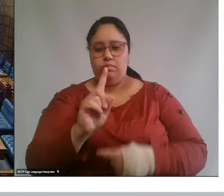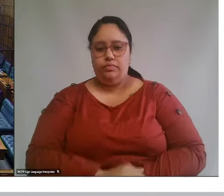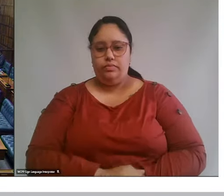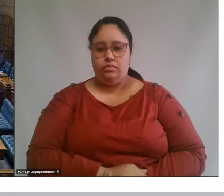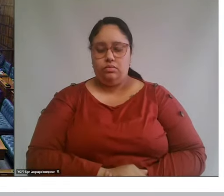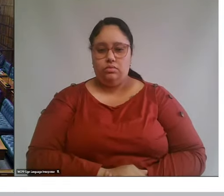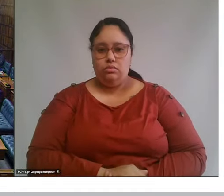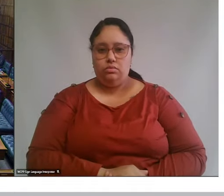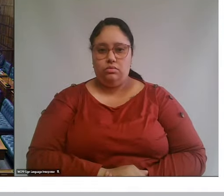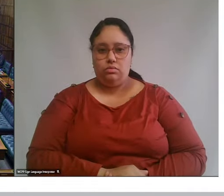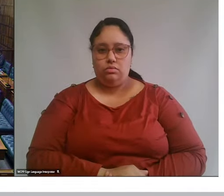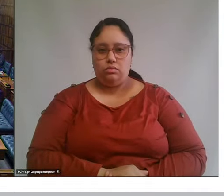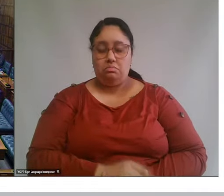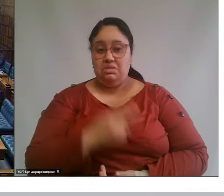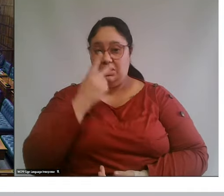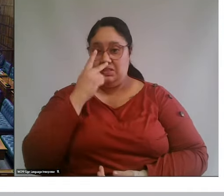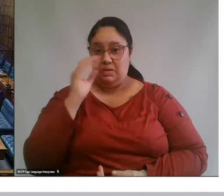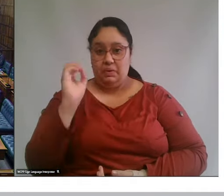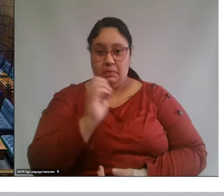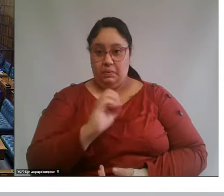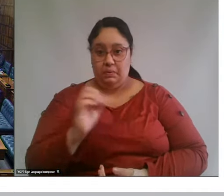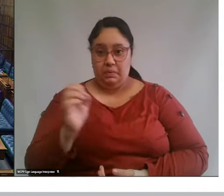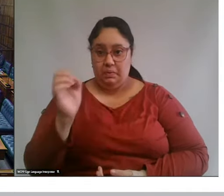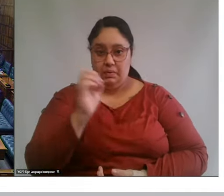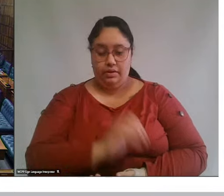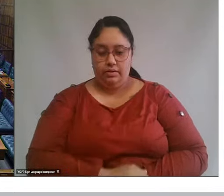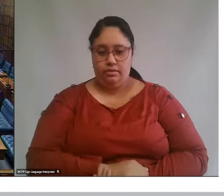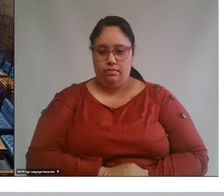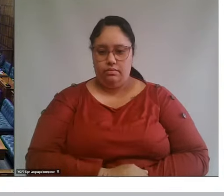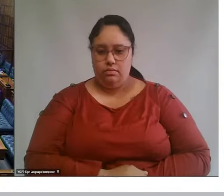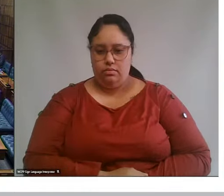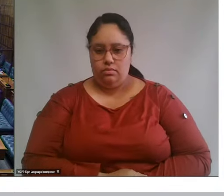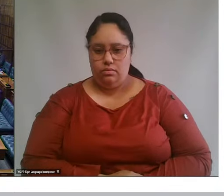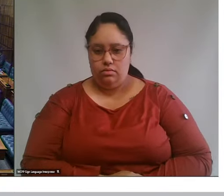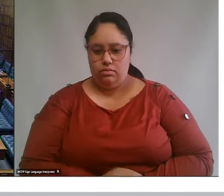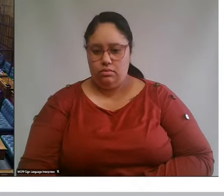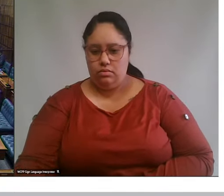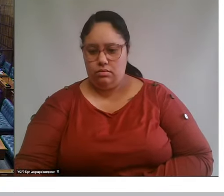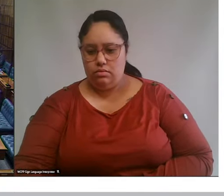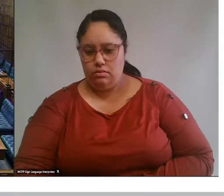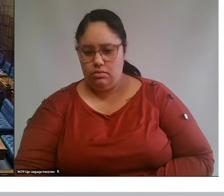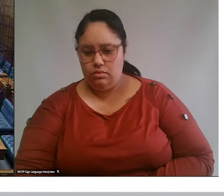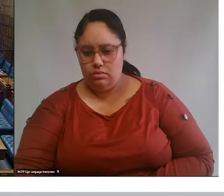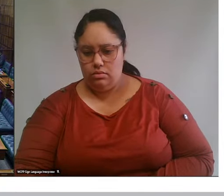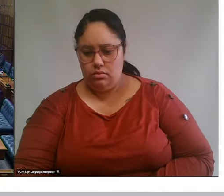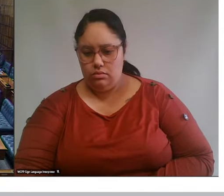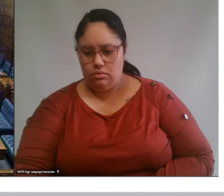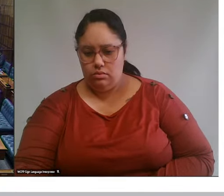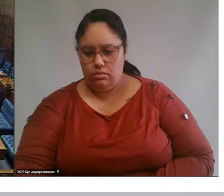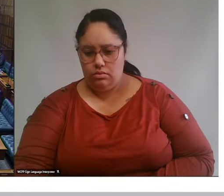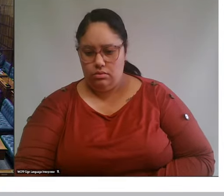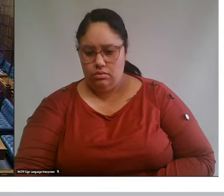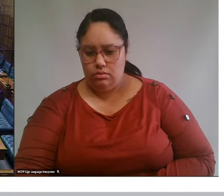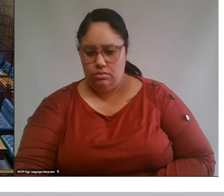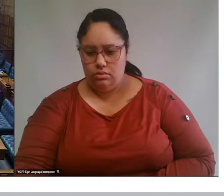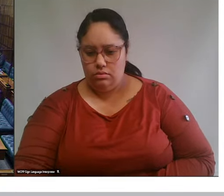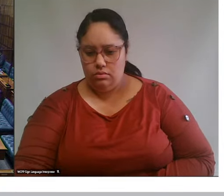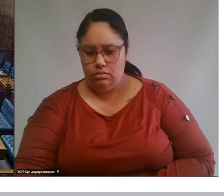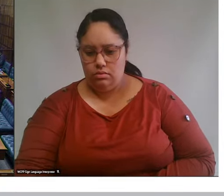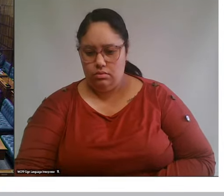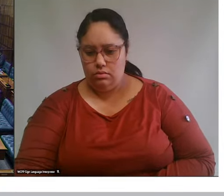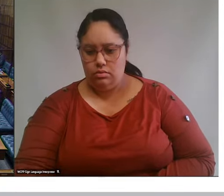person I see none with that um I will now hand over to the minister and her